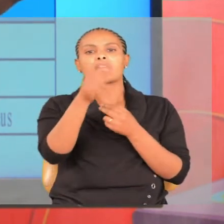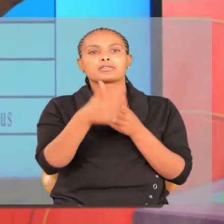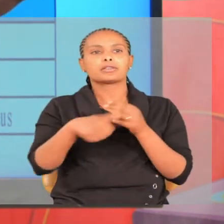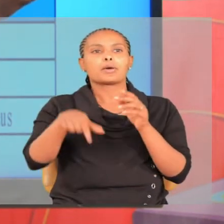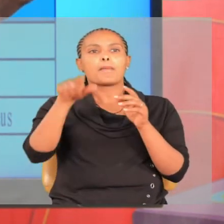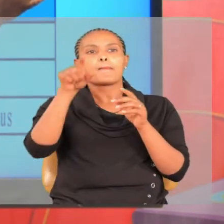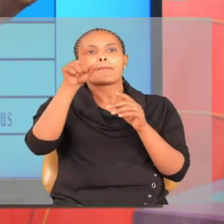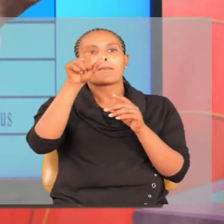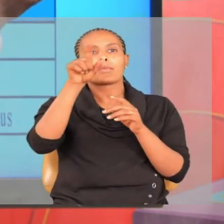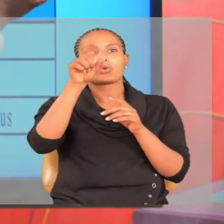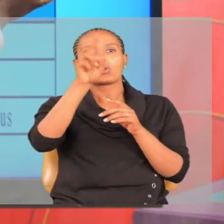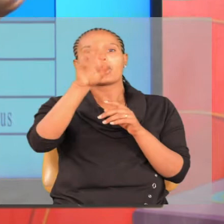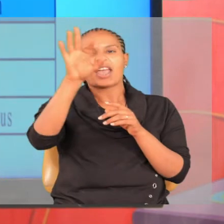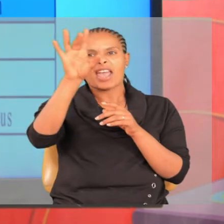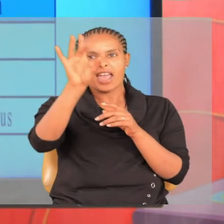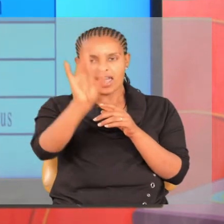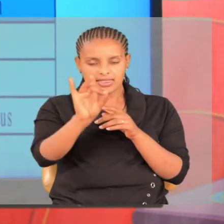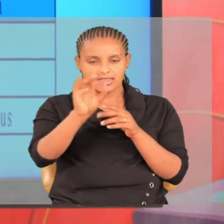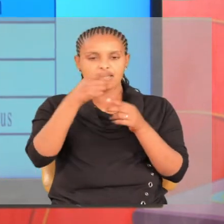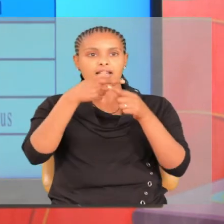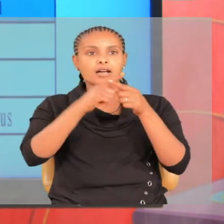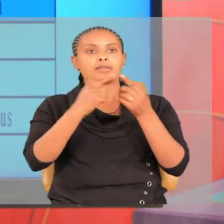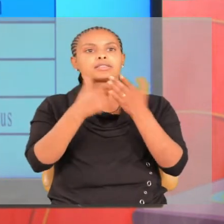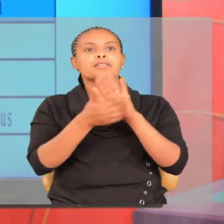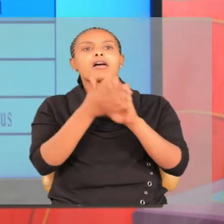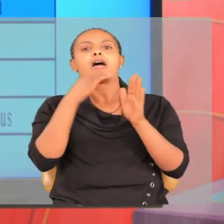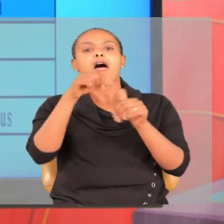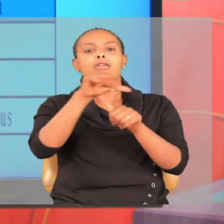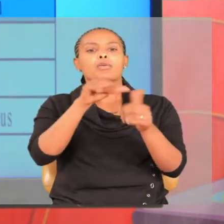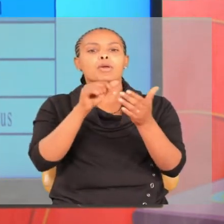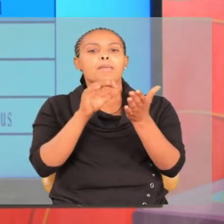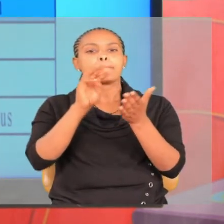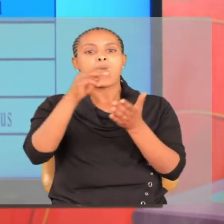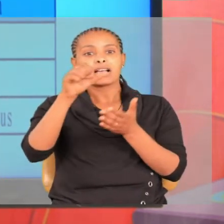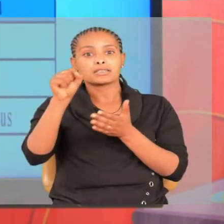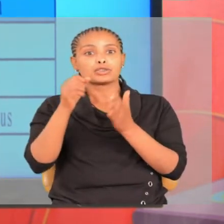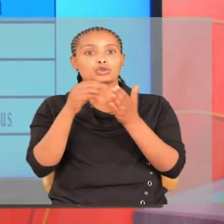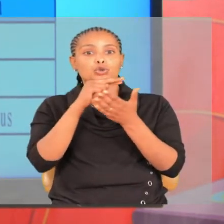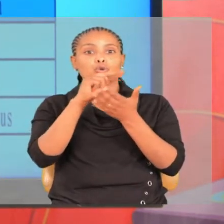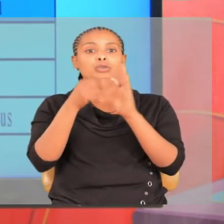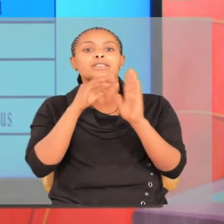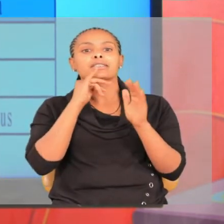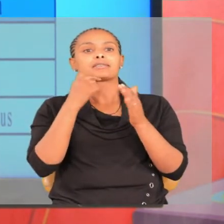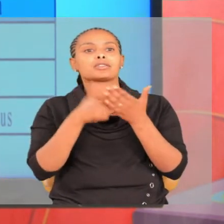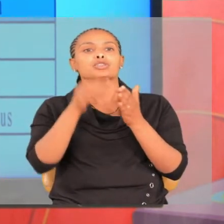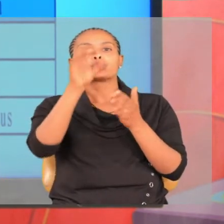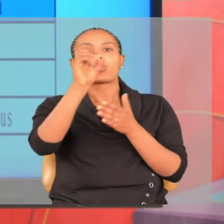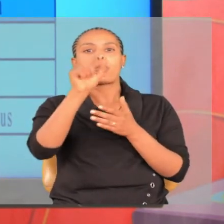minus 28 gram. This in atomic mass units is this.